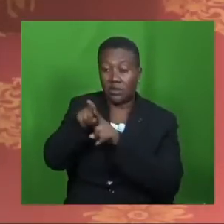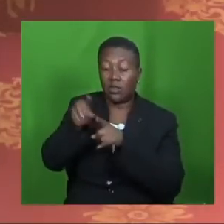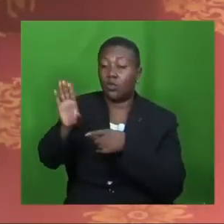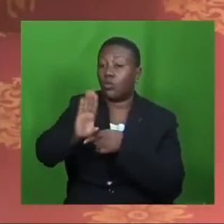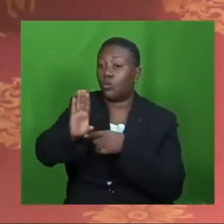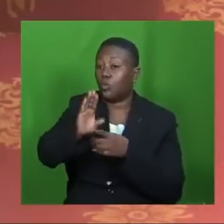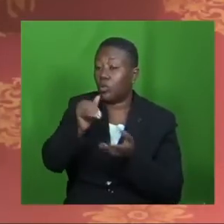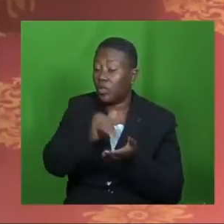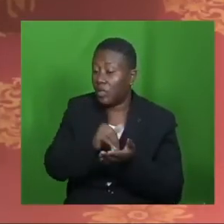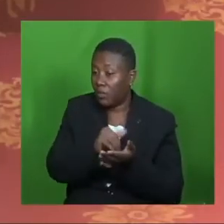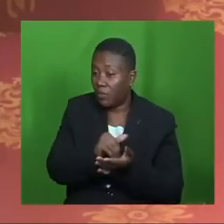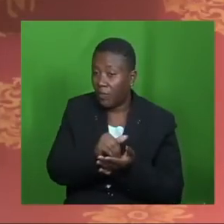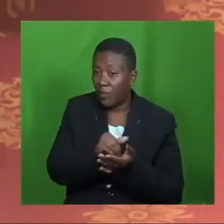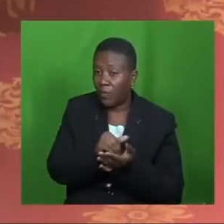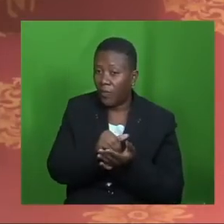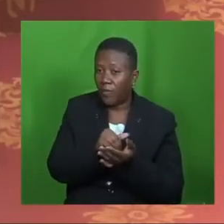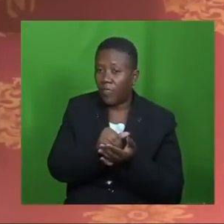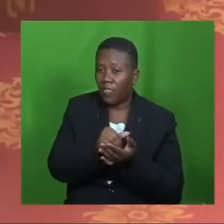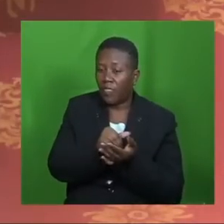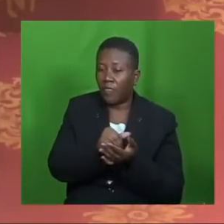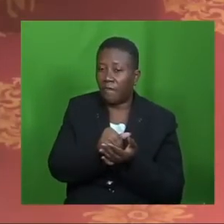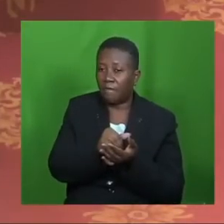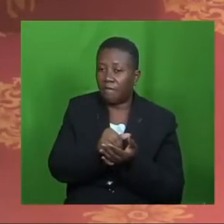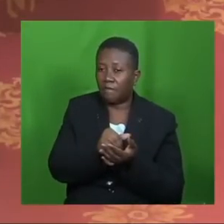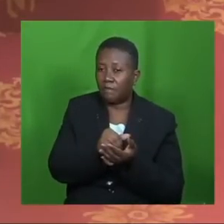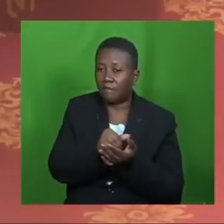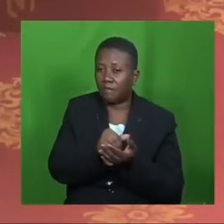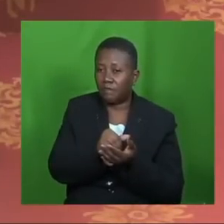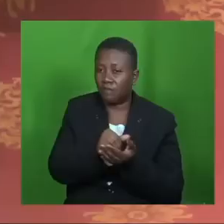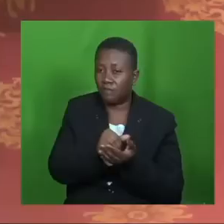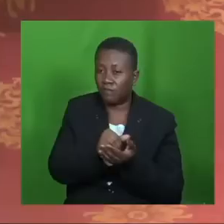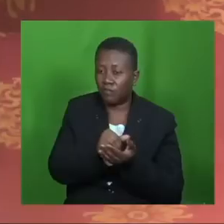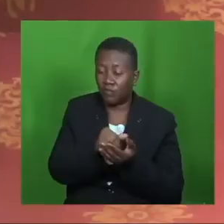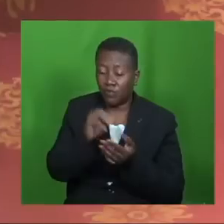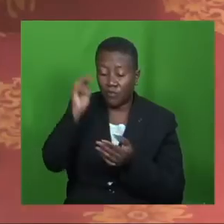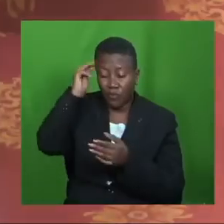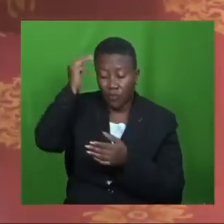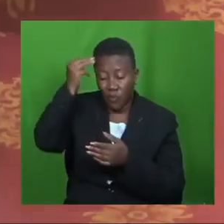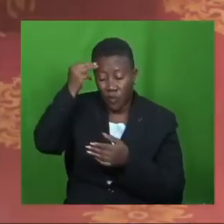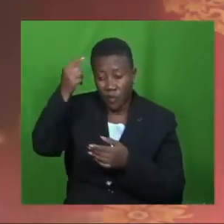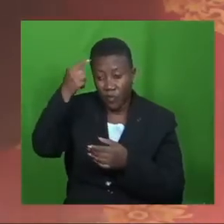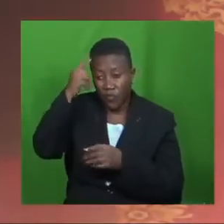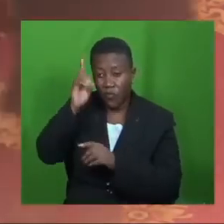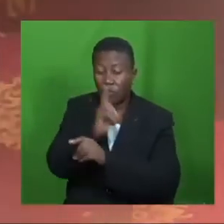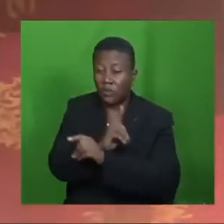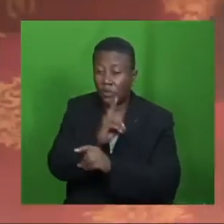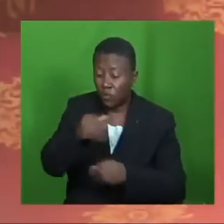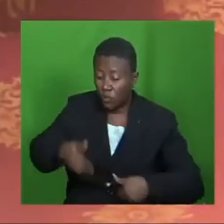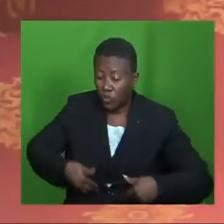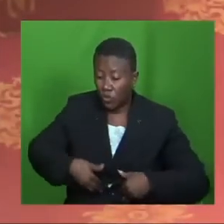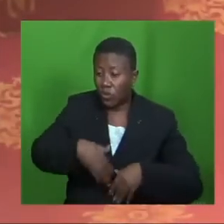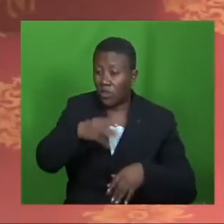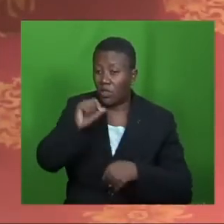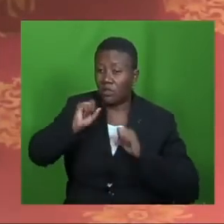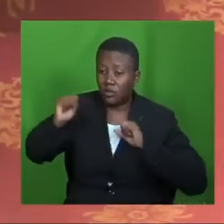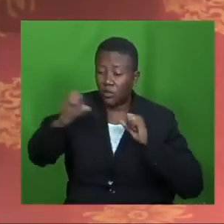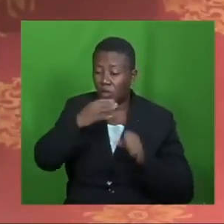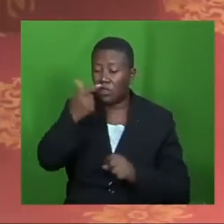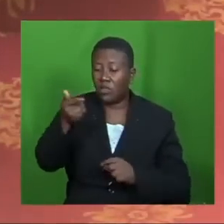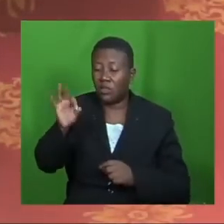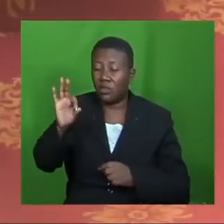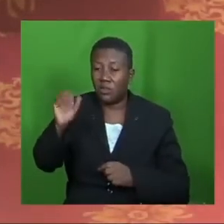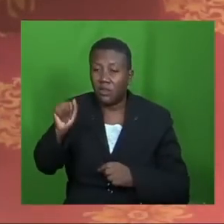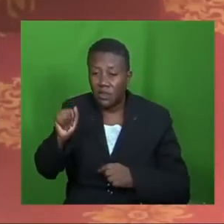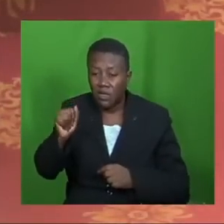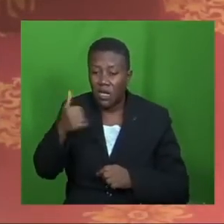our assignment by the Black Star in 2023. The Ministry of Youth and Sports and the GFA have already commenced discussion in appointing a